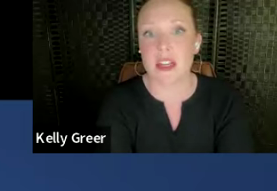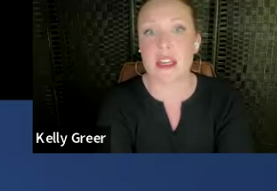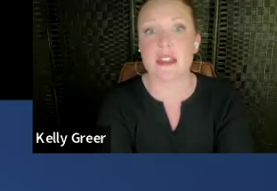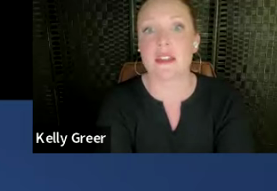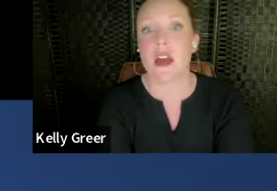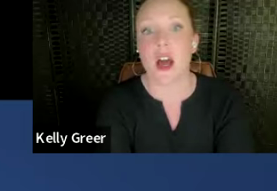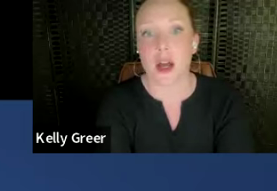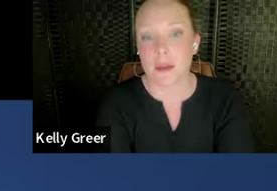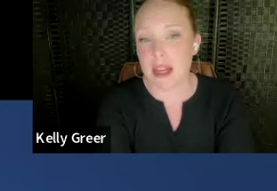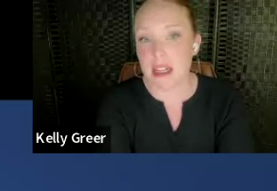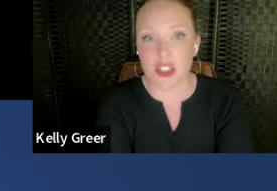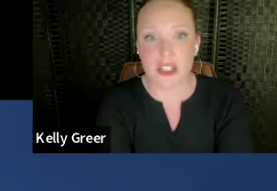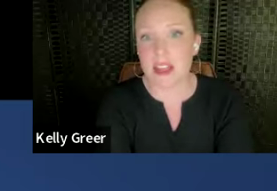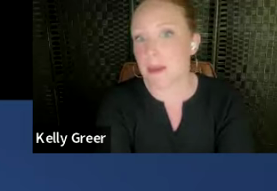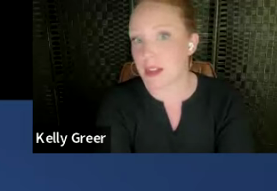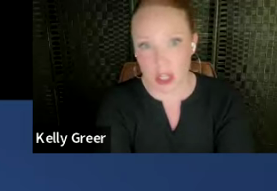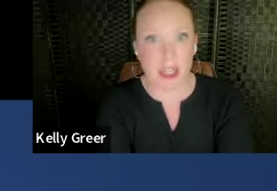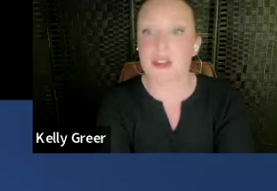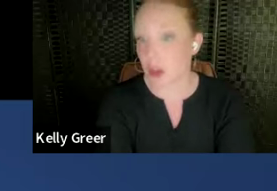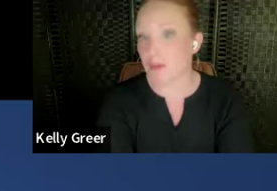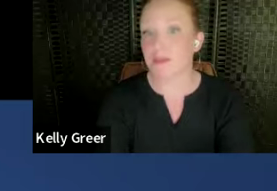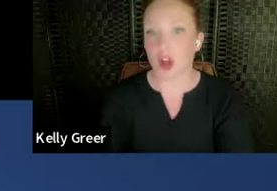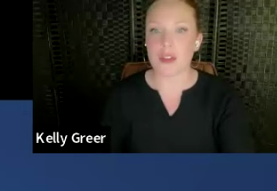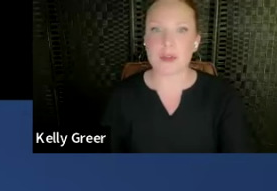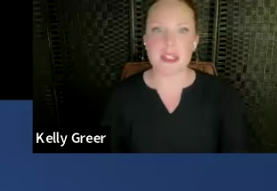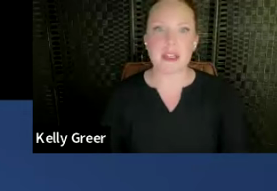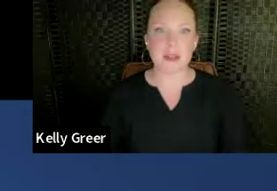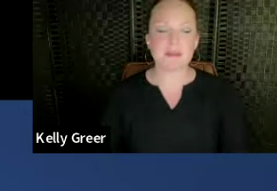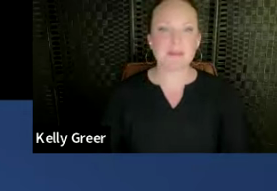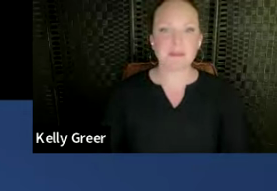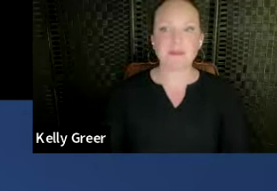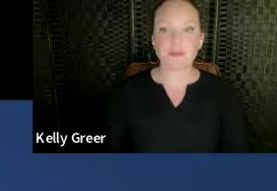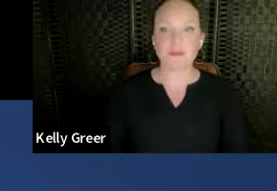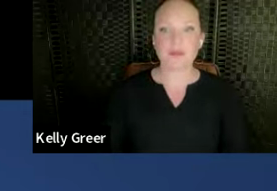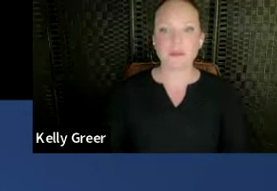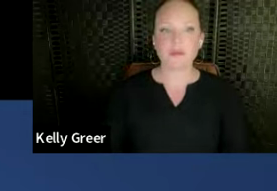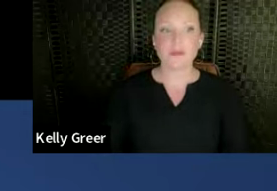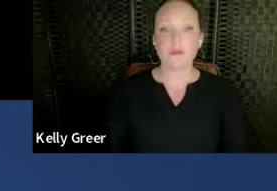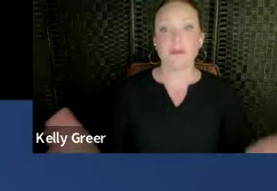as activities, any initiatives that may be starting. So all of those details.